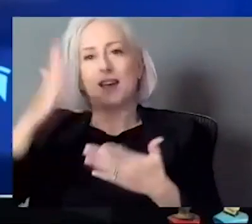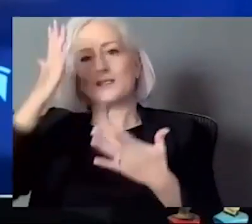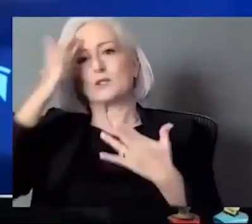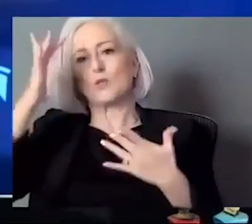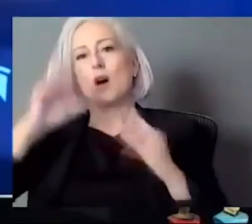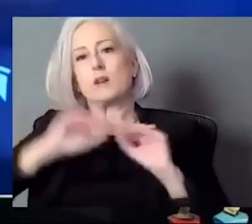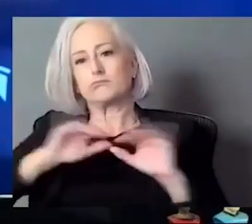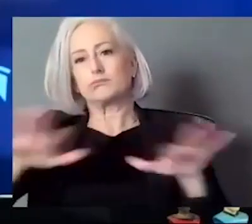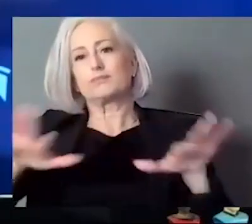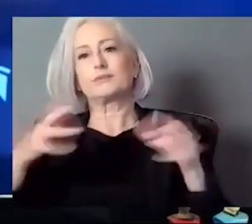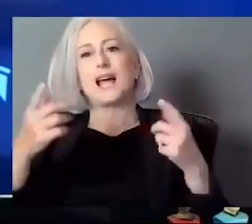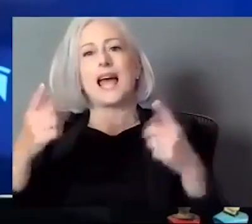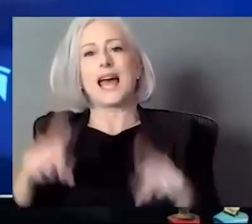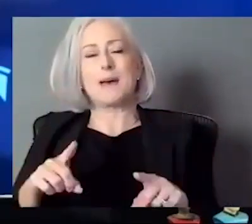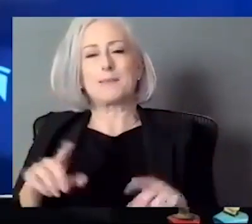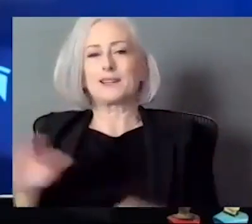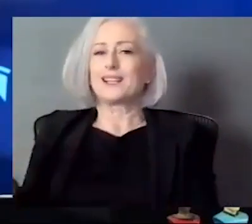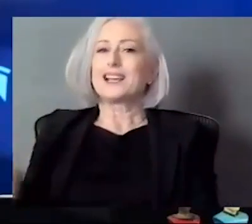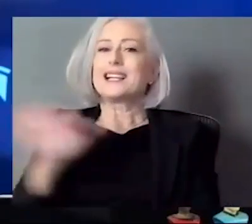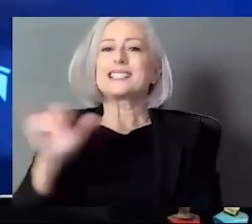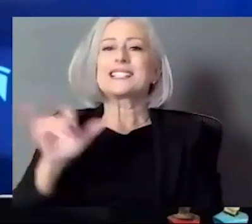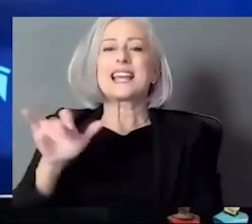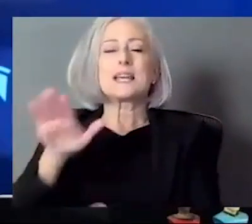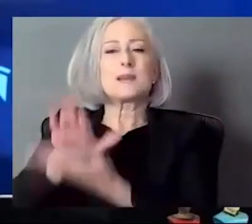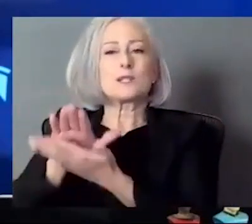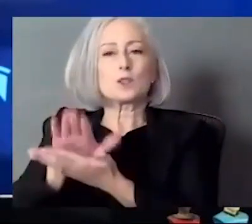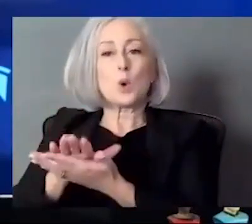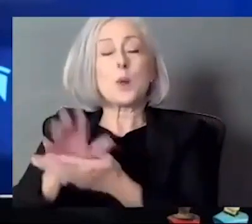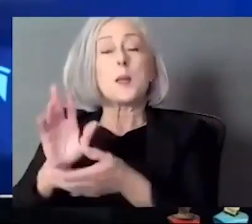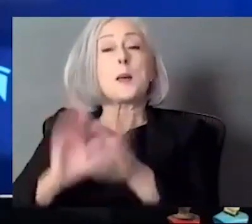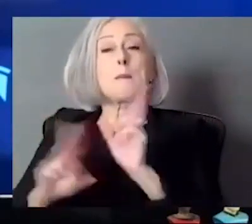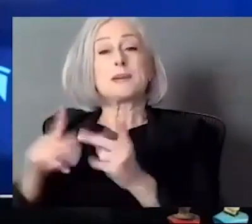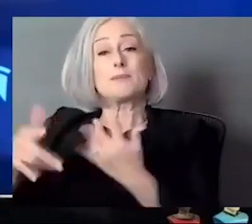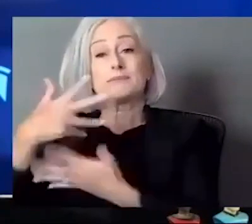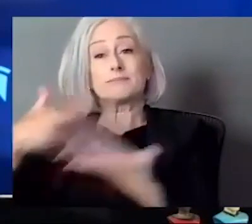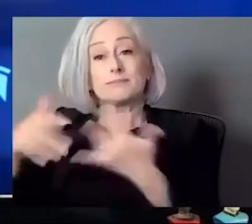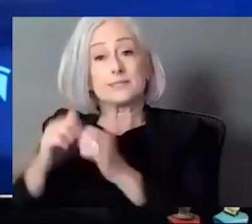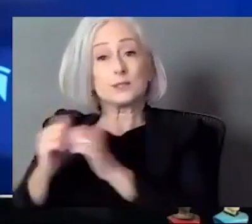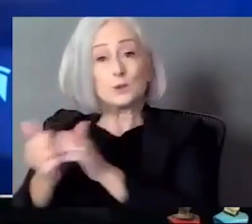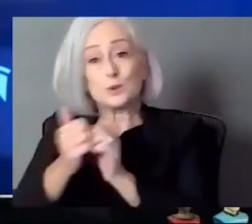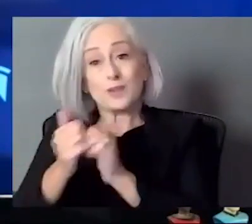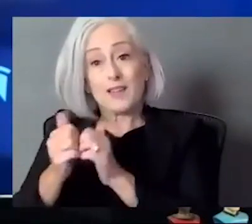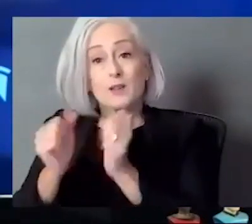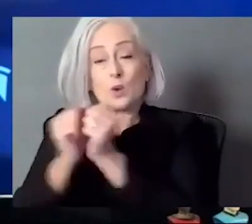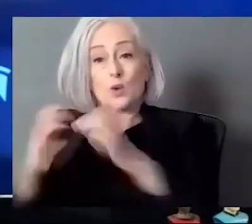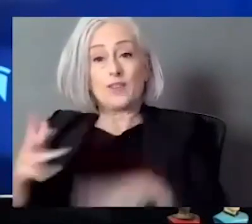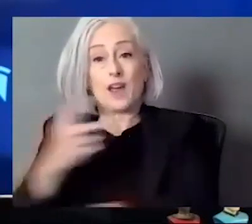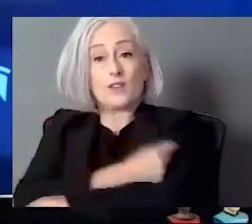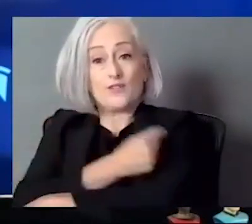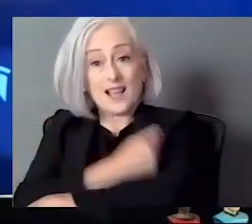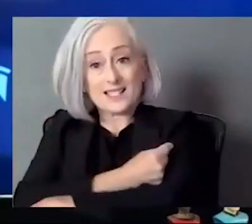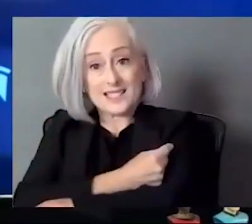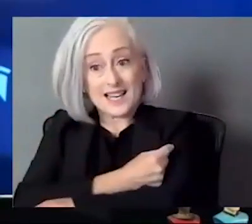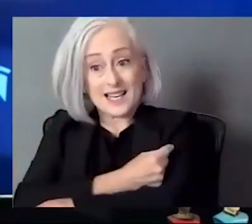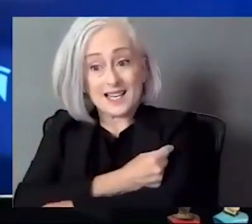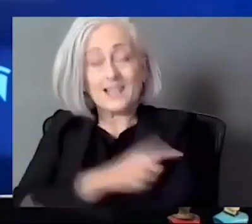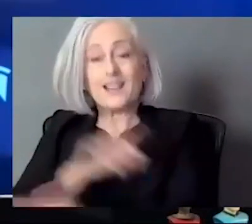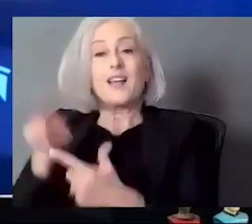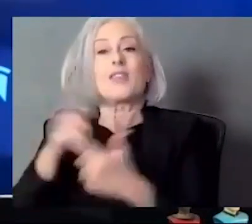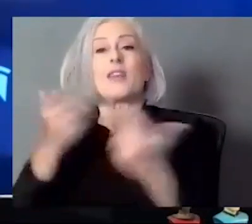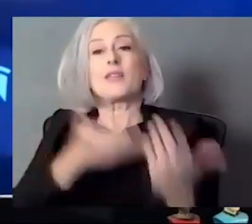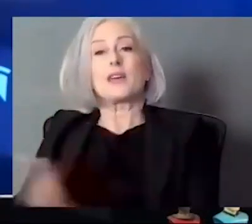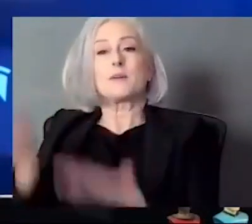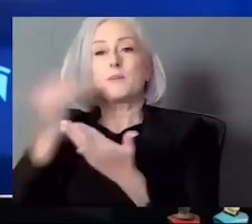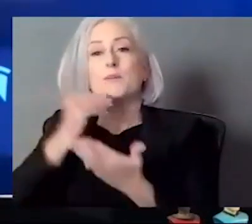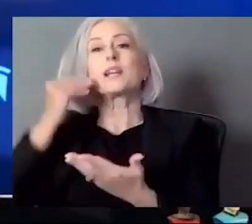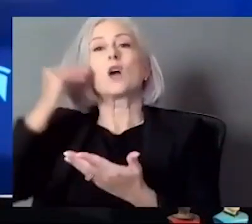people go together and they're not vaccinated, that's going to be a problem. It's really going to be a problem if they take it home and the older folks aren't vaccinated. That's where you're going to get the geyser.